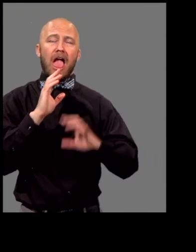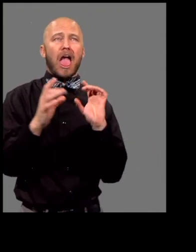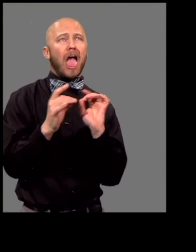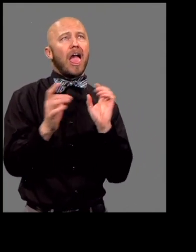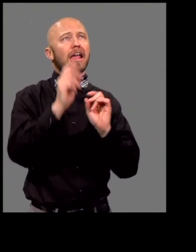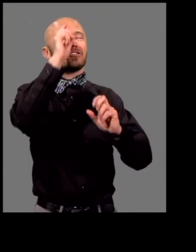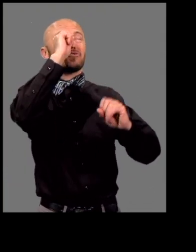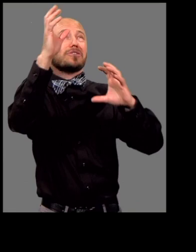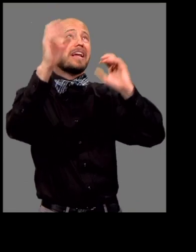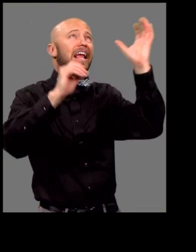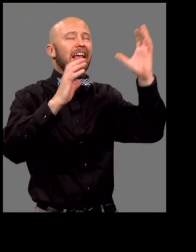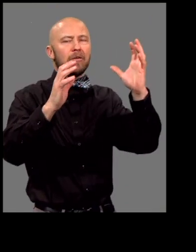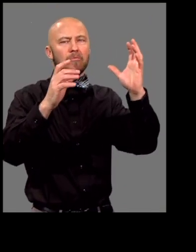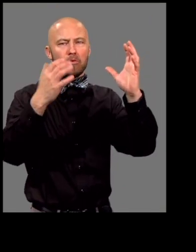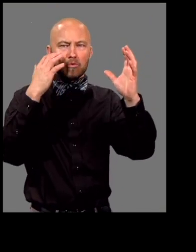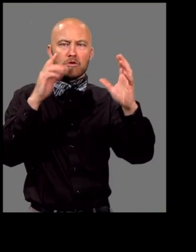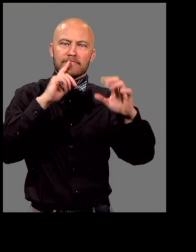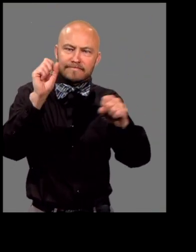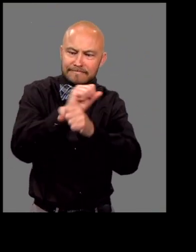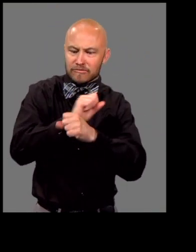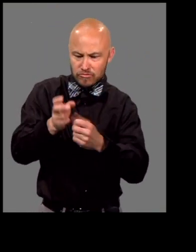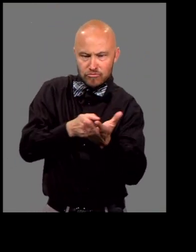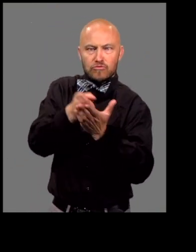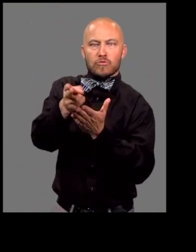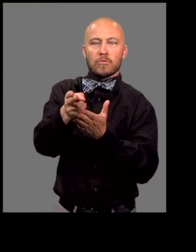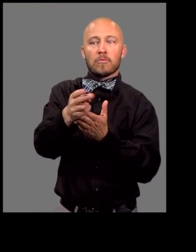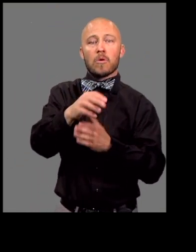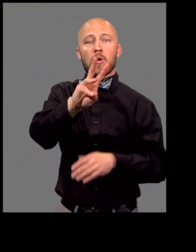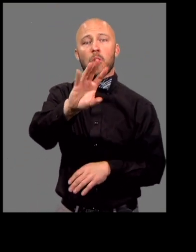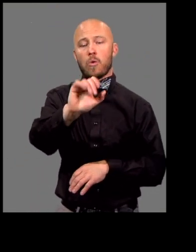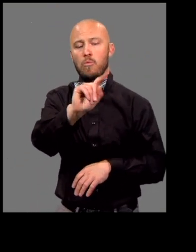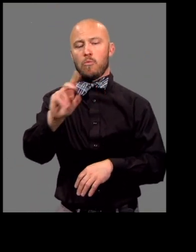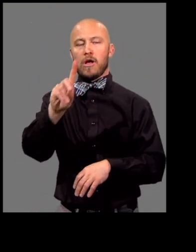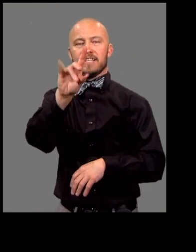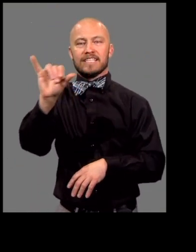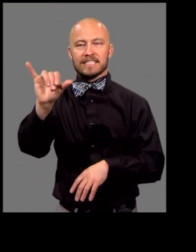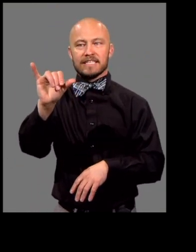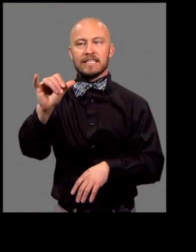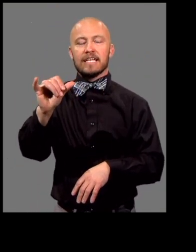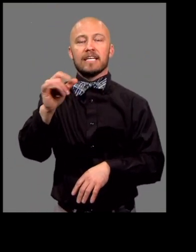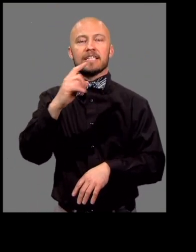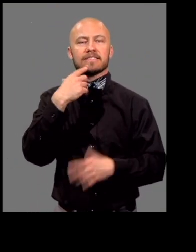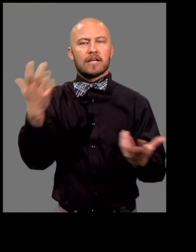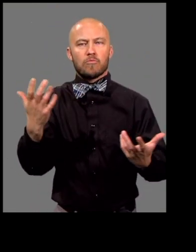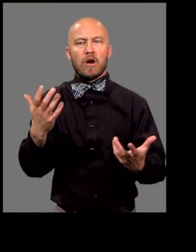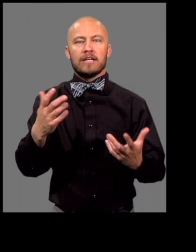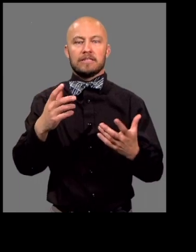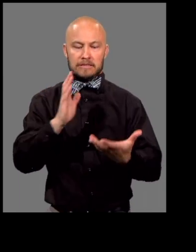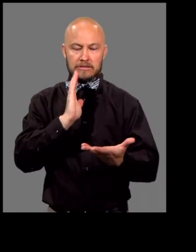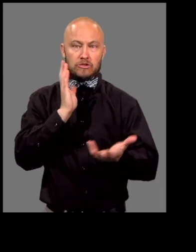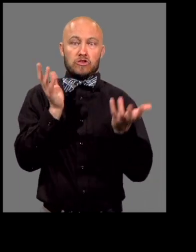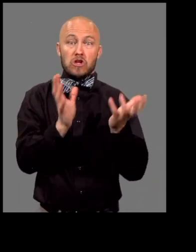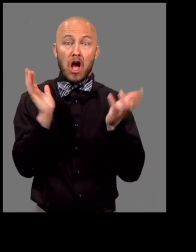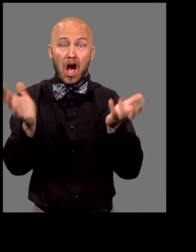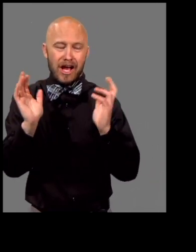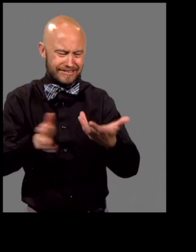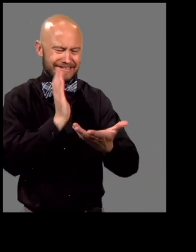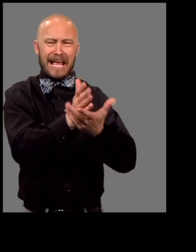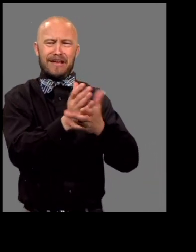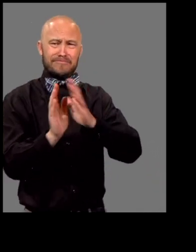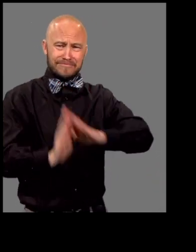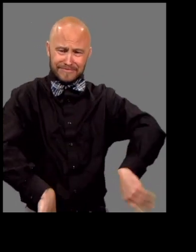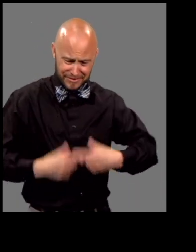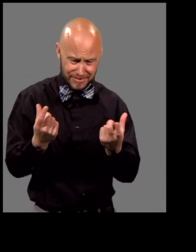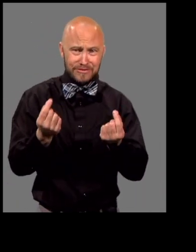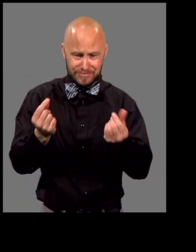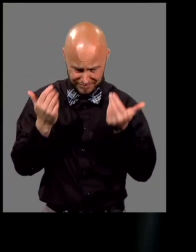but you've shown that you know how to make that happen. As Walt Disney said, the way to get started is to quit talking and start doing, and that's